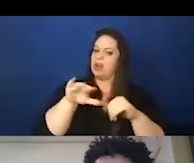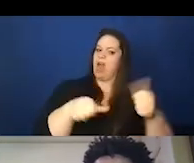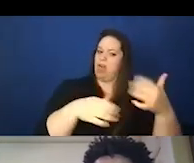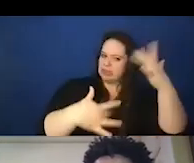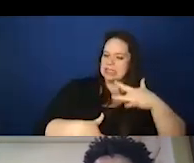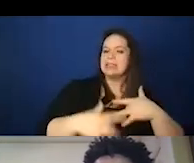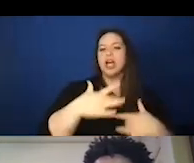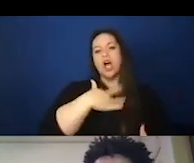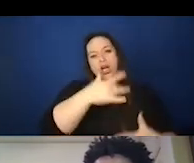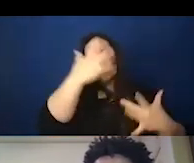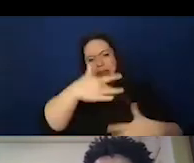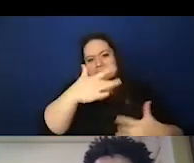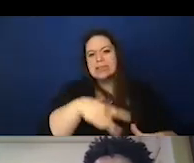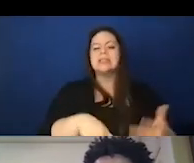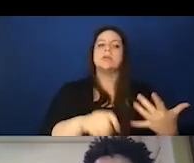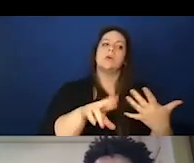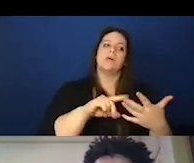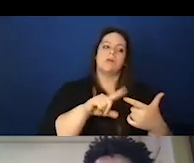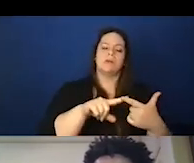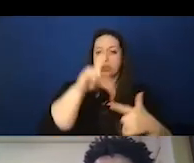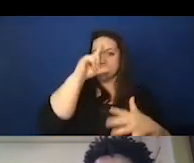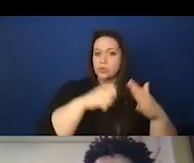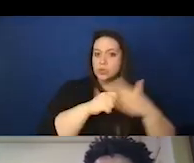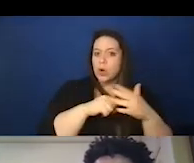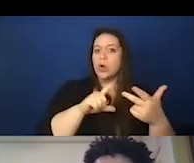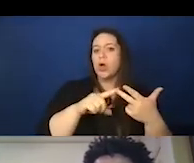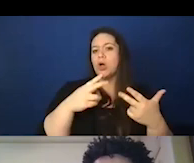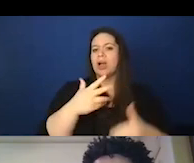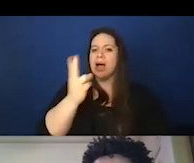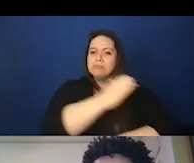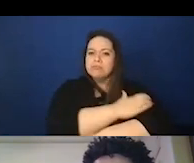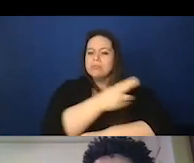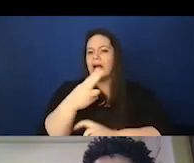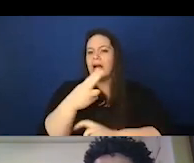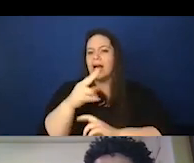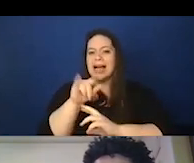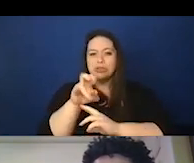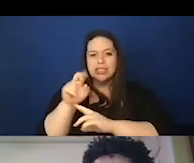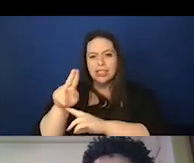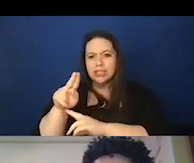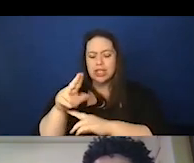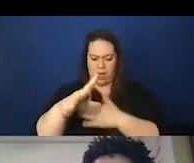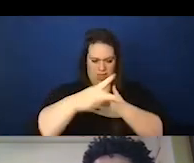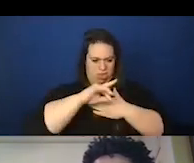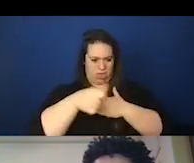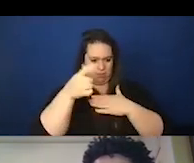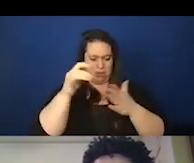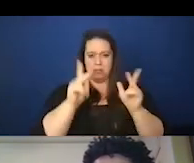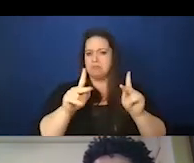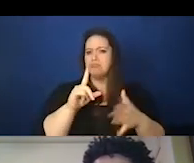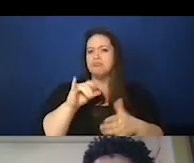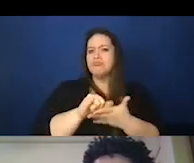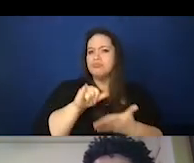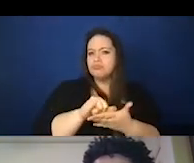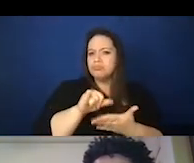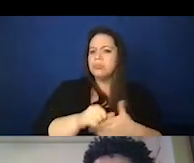heart disease, strokes, hypertension. You can't get those from other people. But infectious diseases, you can get